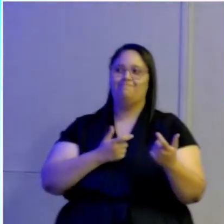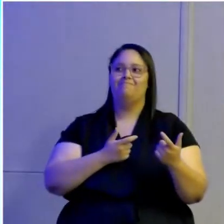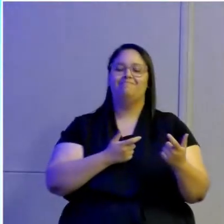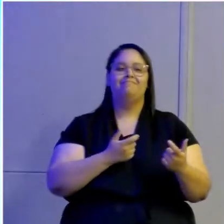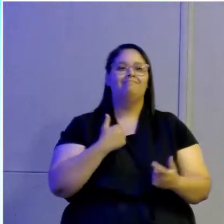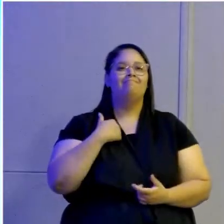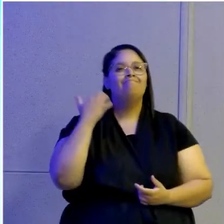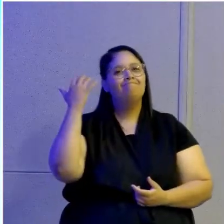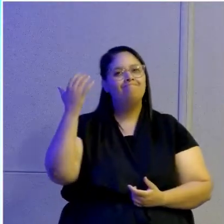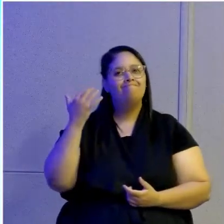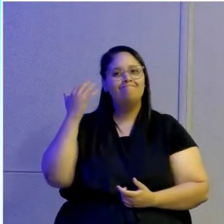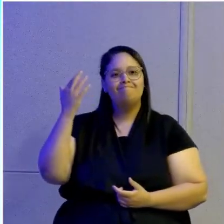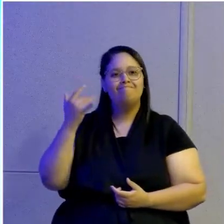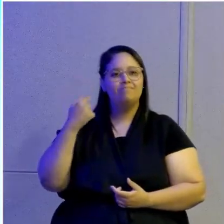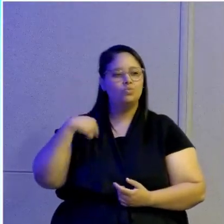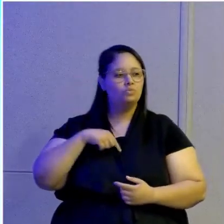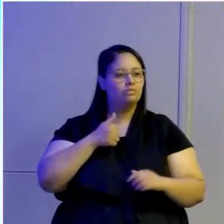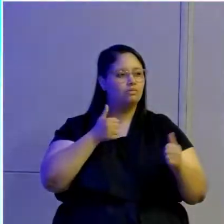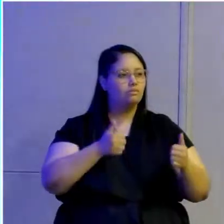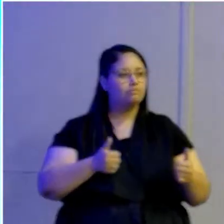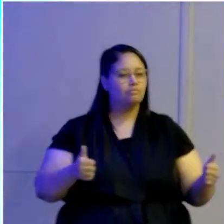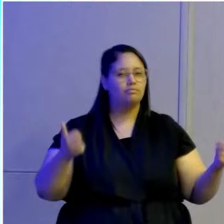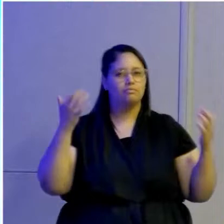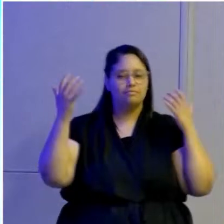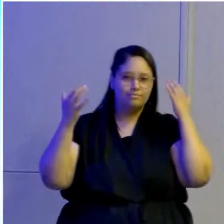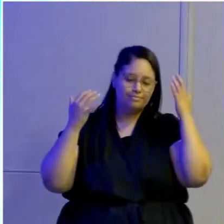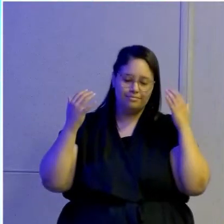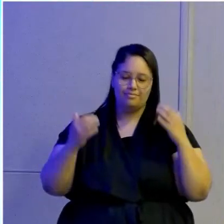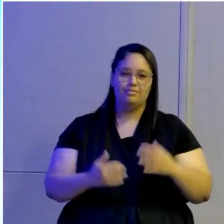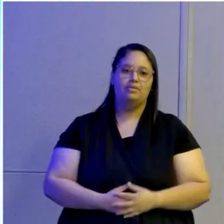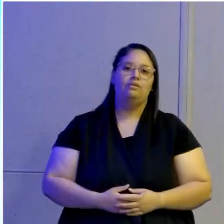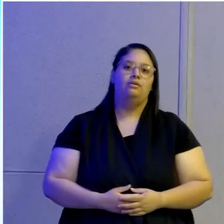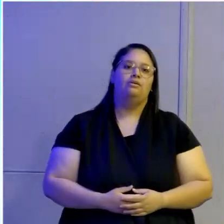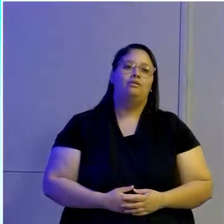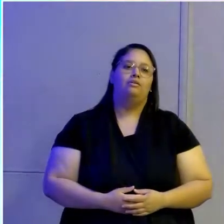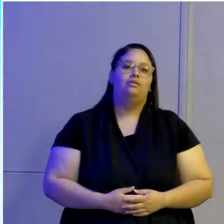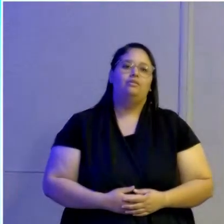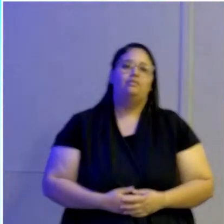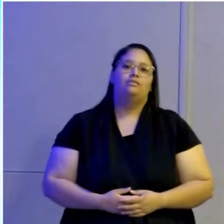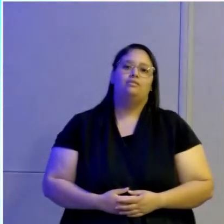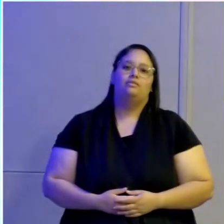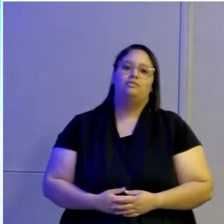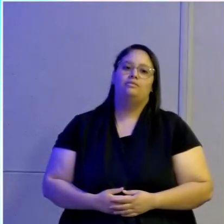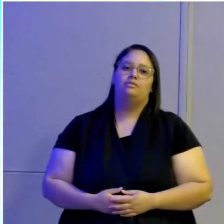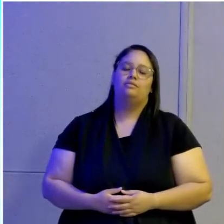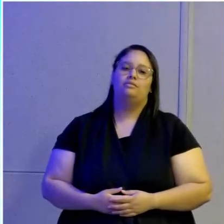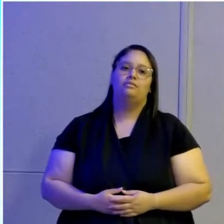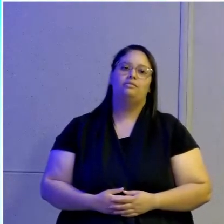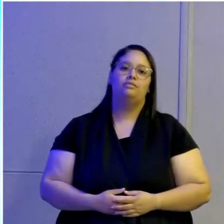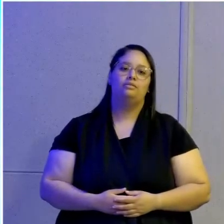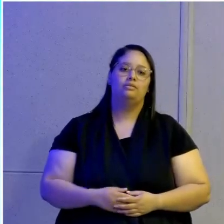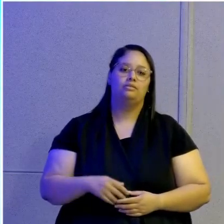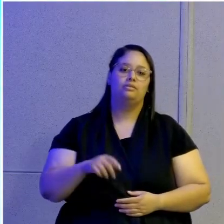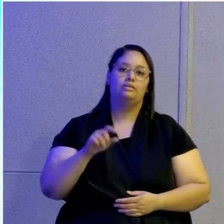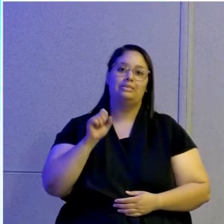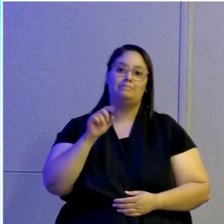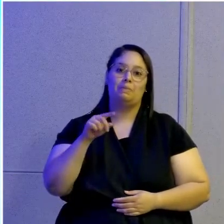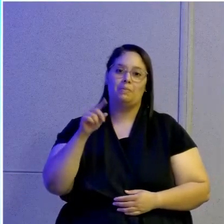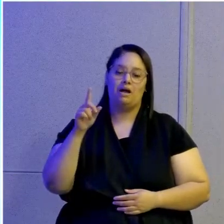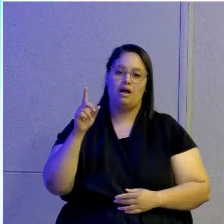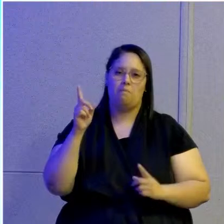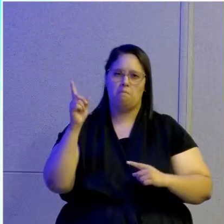thinking about as we are seated here. And hopefully those puzzles, it's what